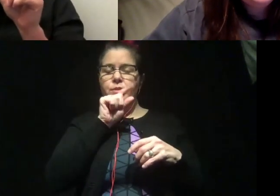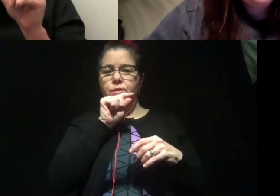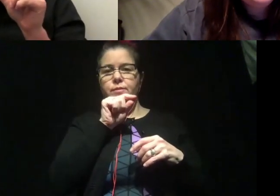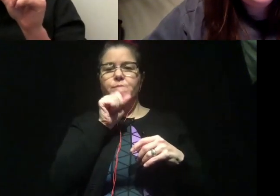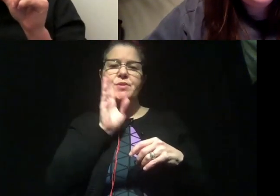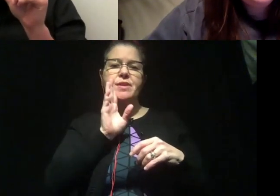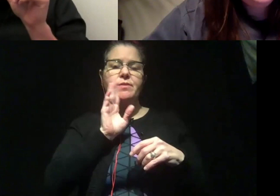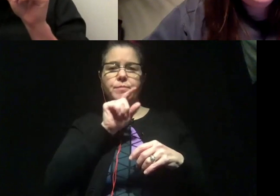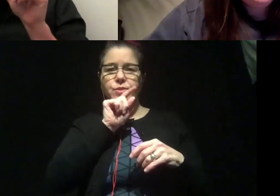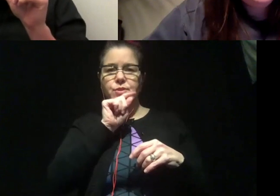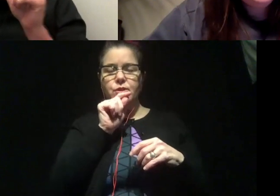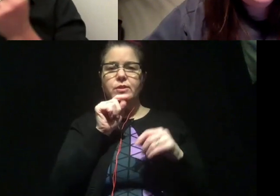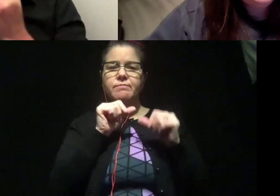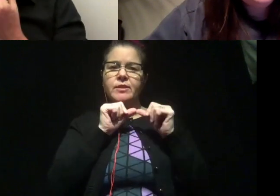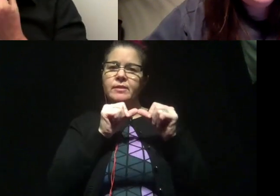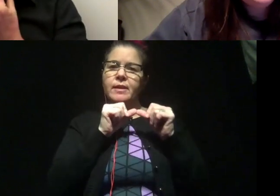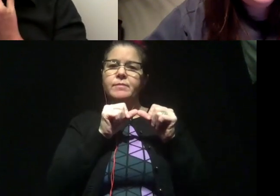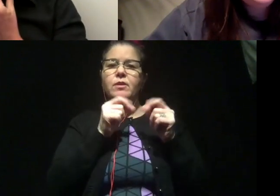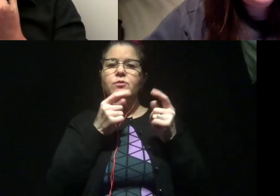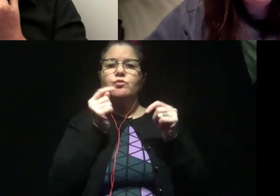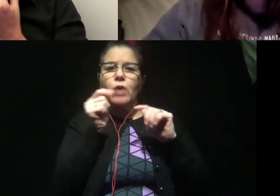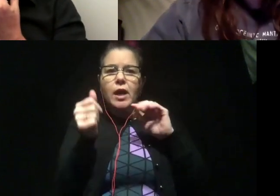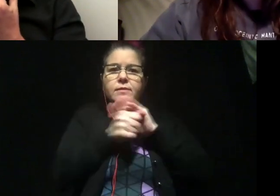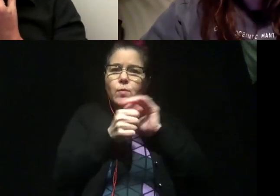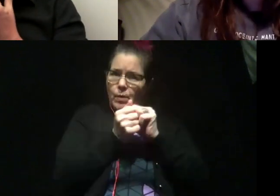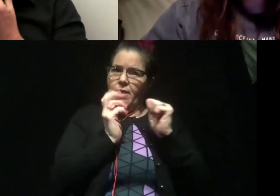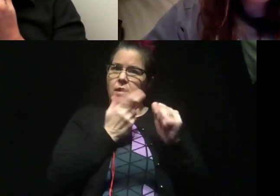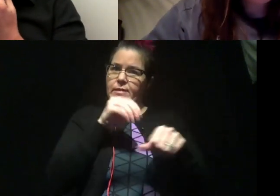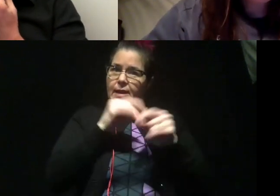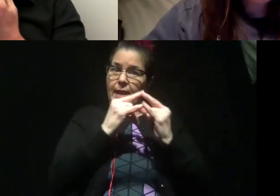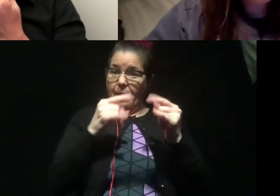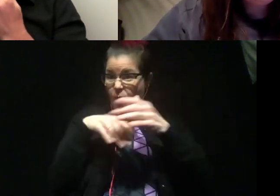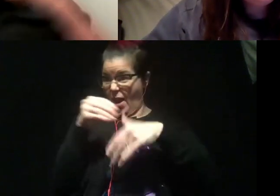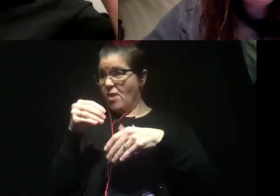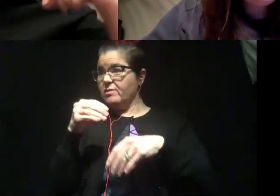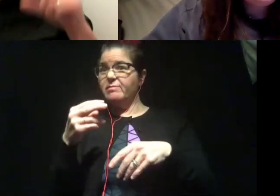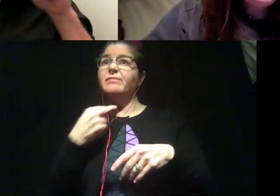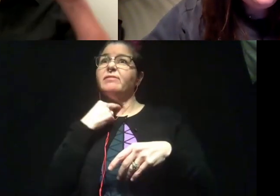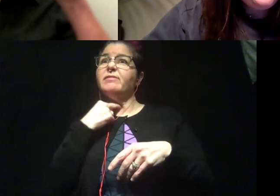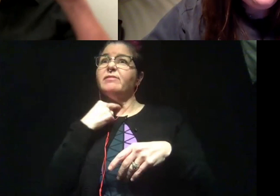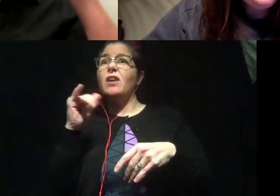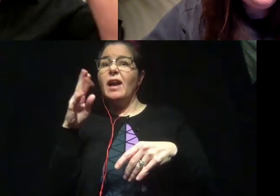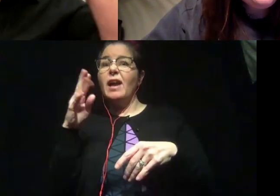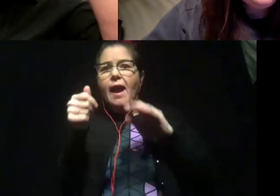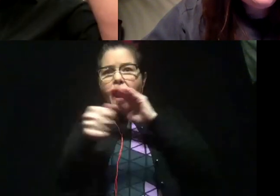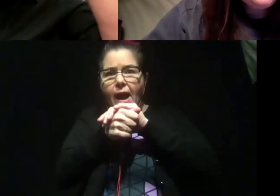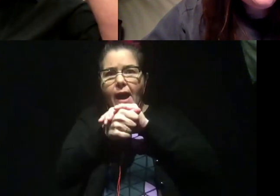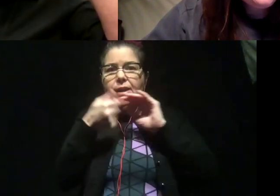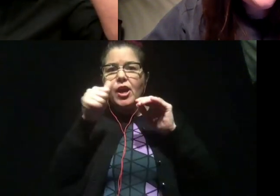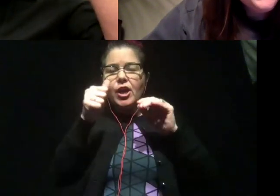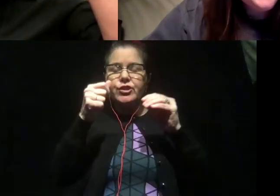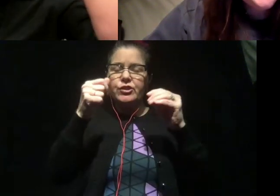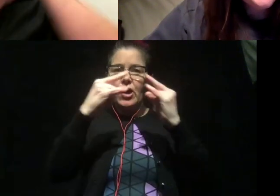brown birds that tried to shelter in our camp. They were out in the ice sheet, and they would start hiding under the tent